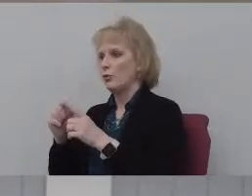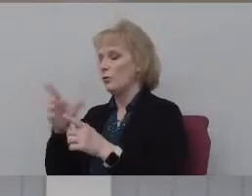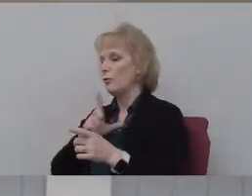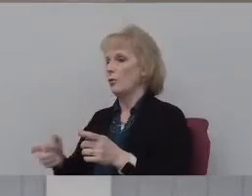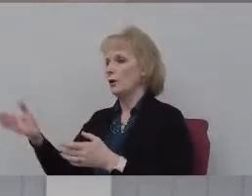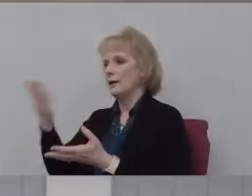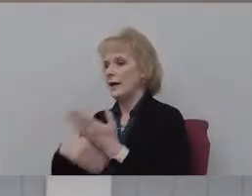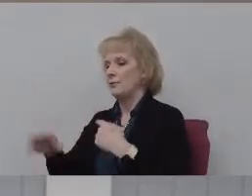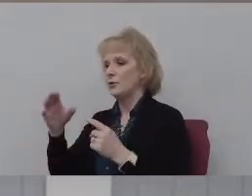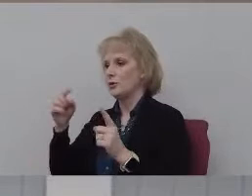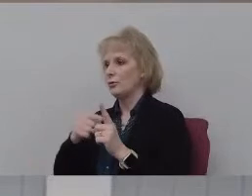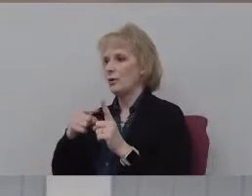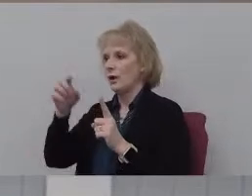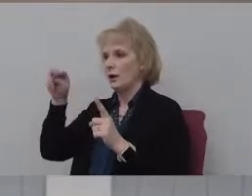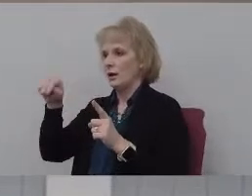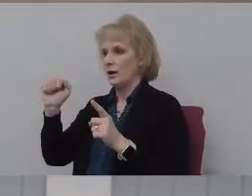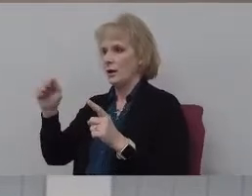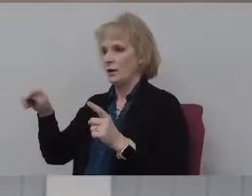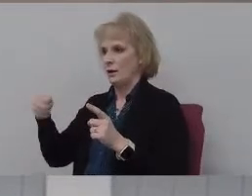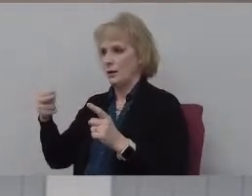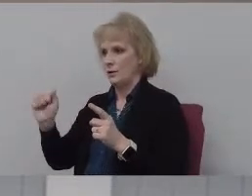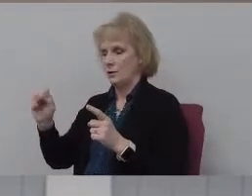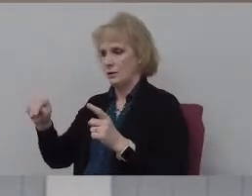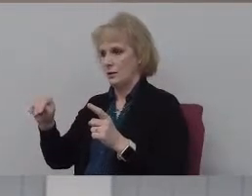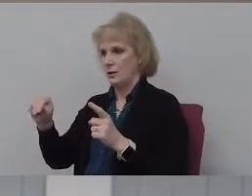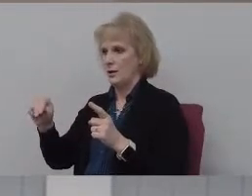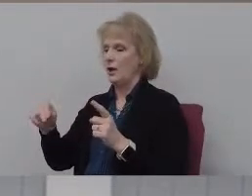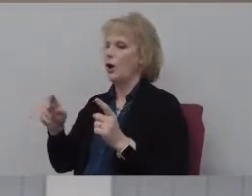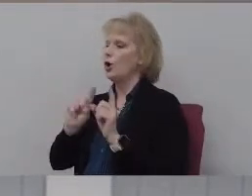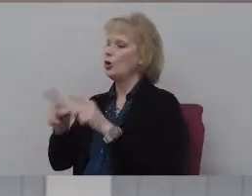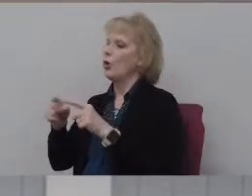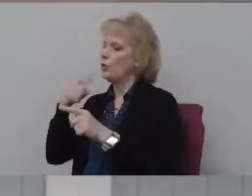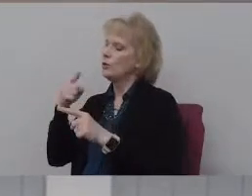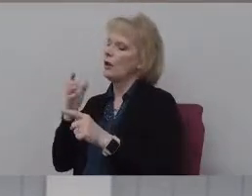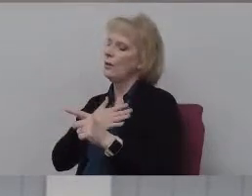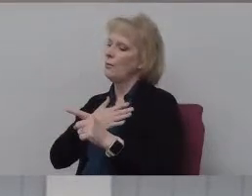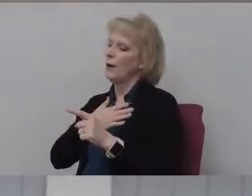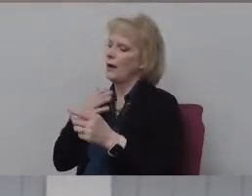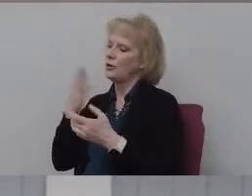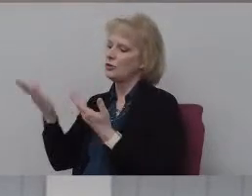saying, Go and tell my servant David.